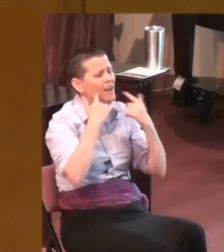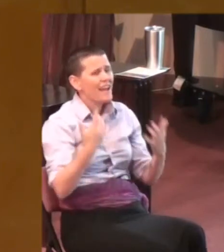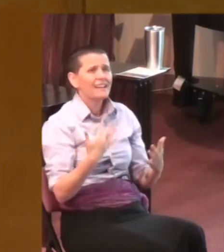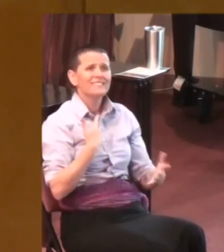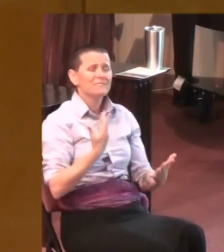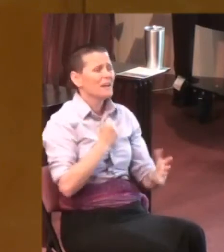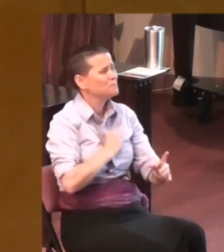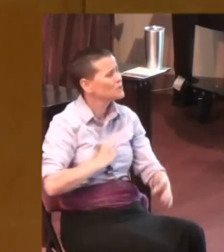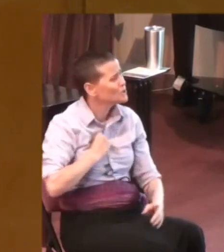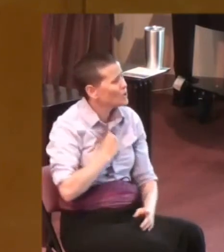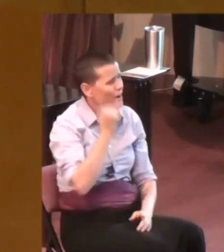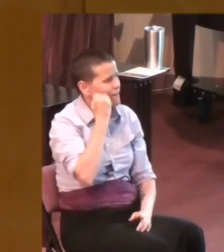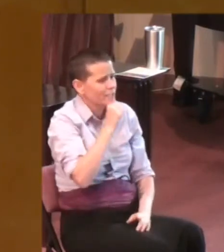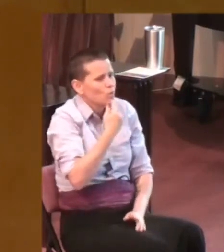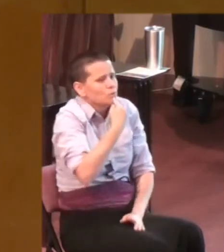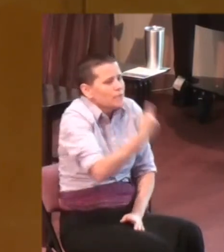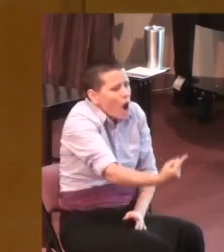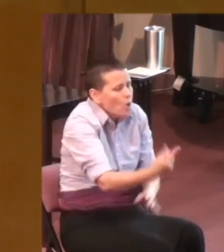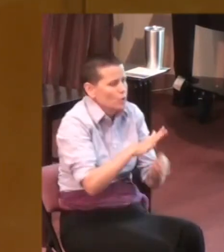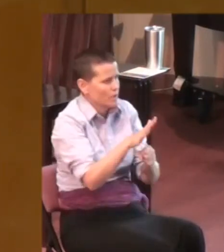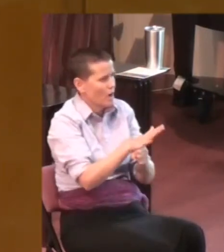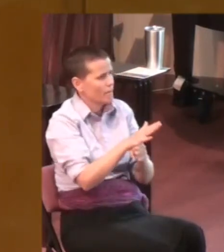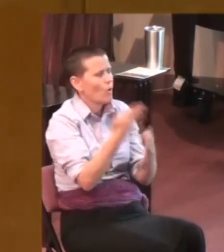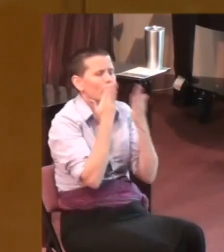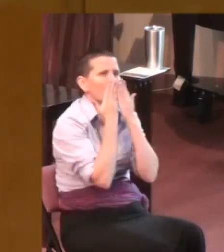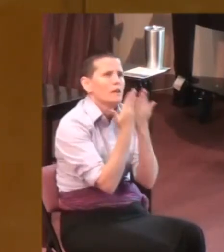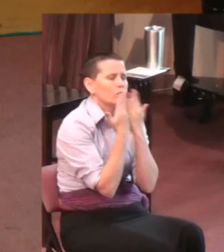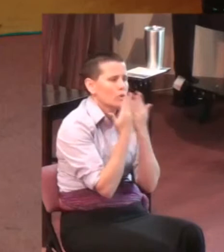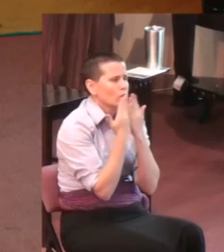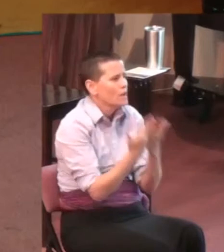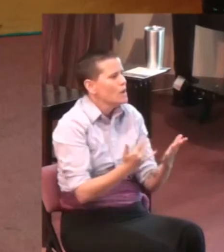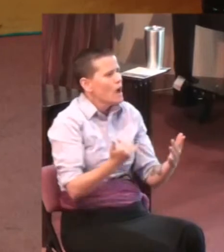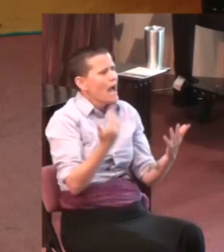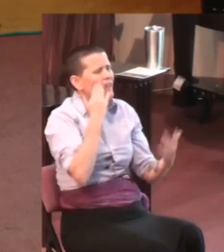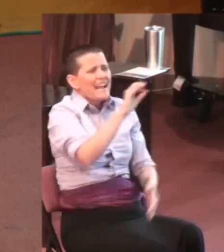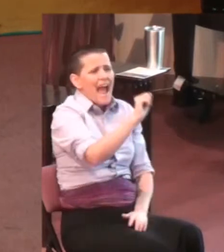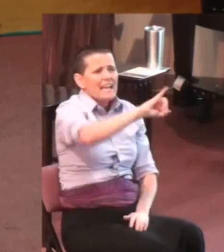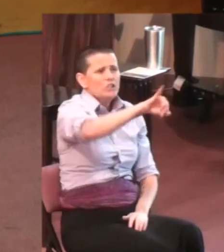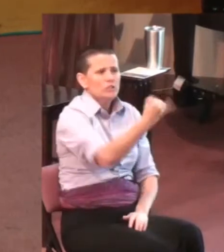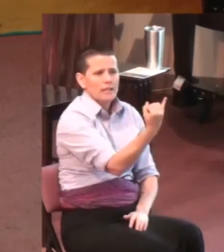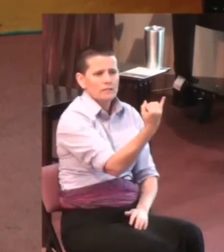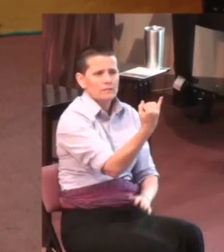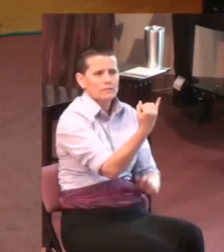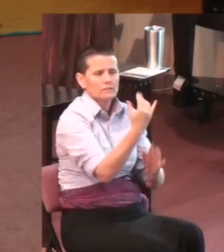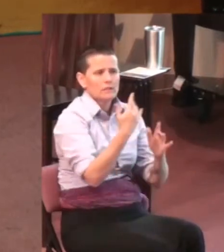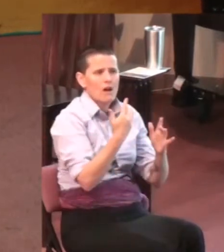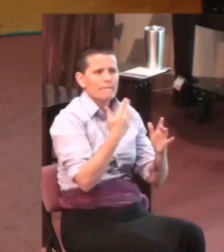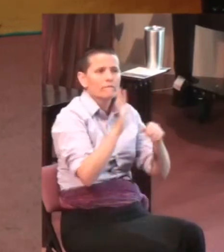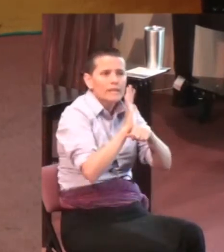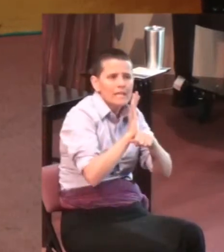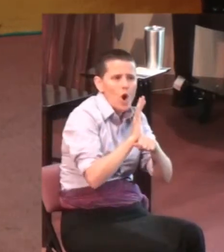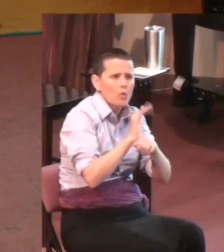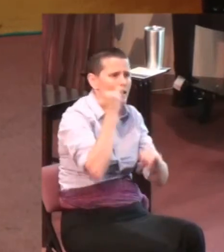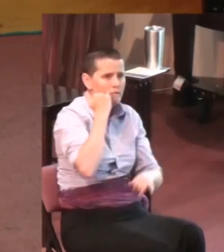what Kelly did. There's so, like AJ's video, if you didn't see it, go on the website, but the acts of devotion, the pew fairies,